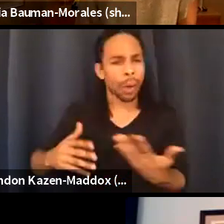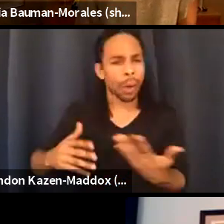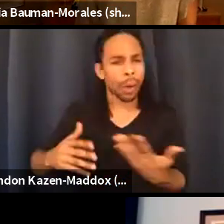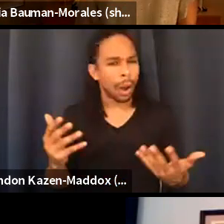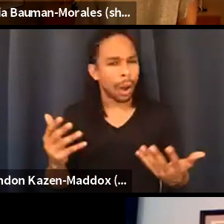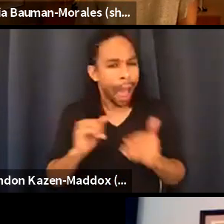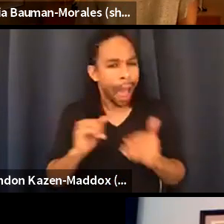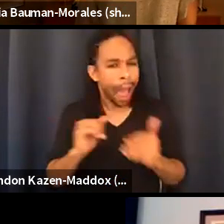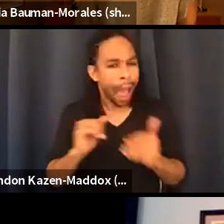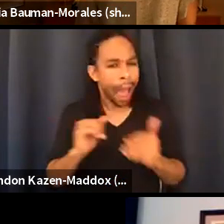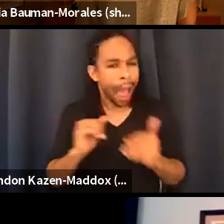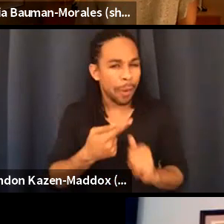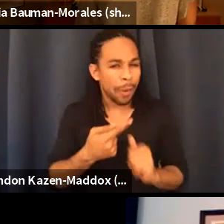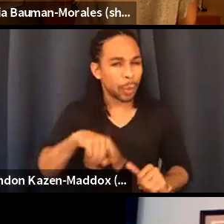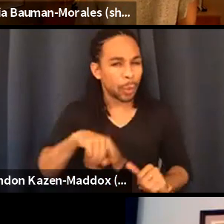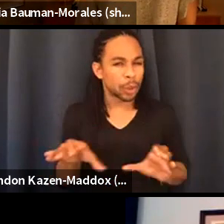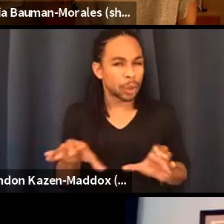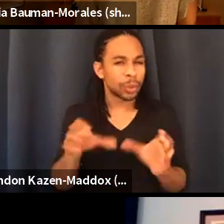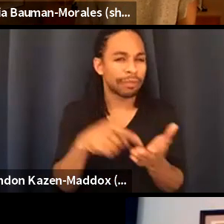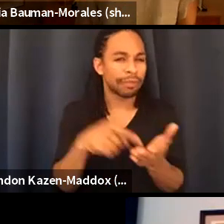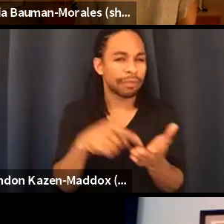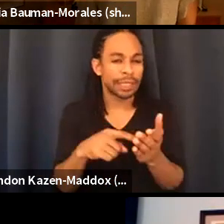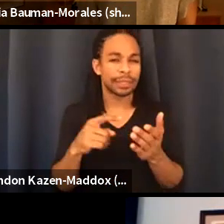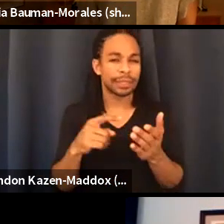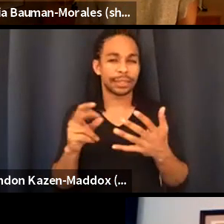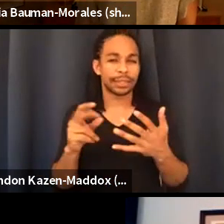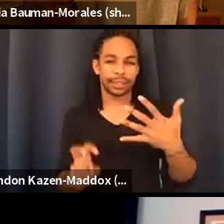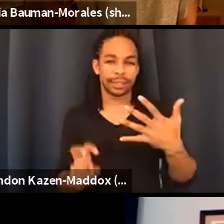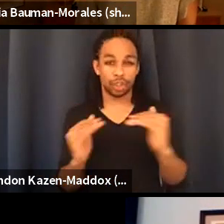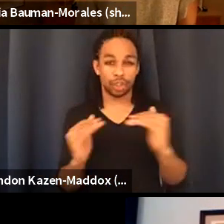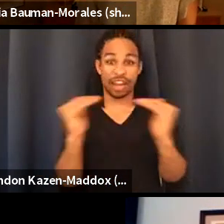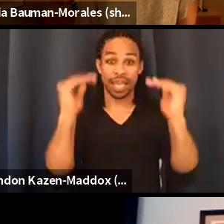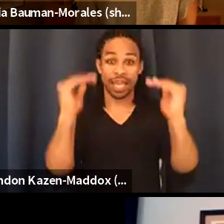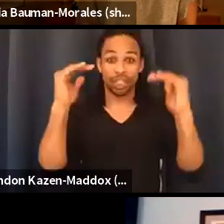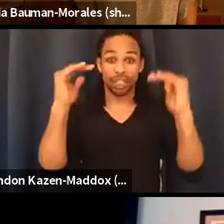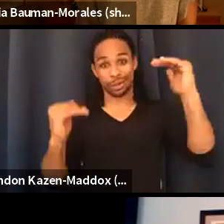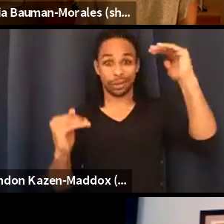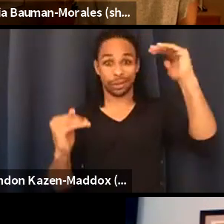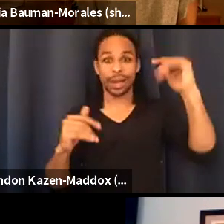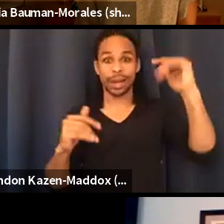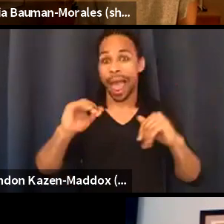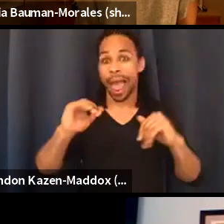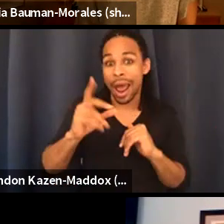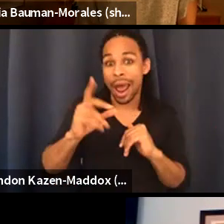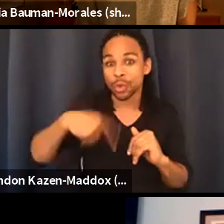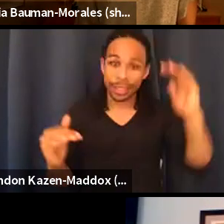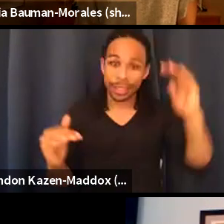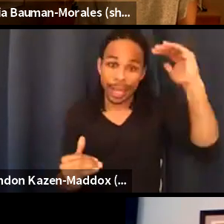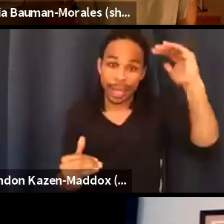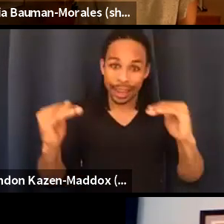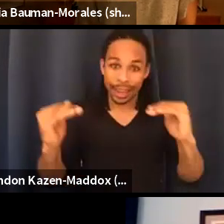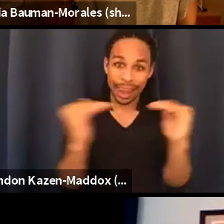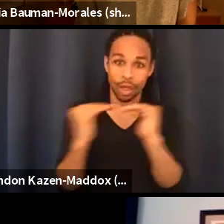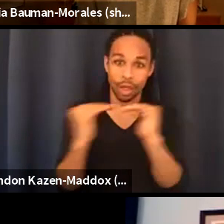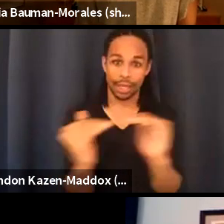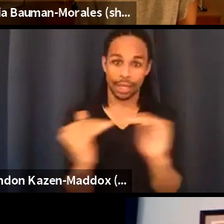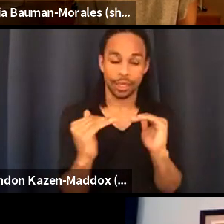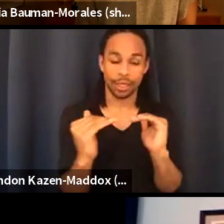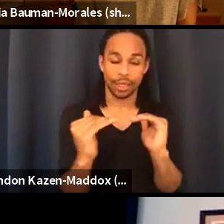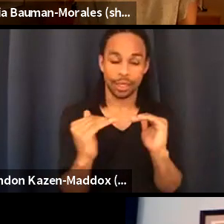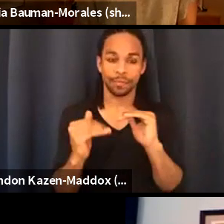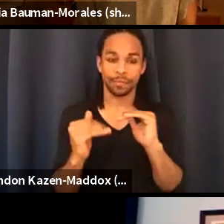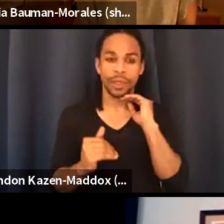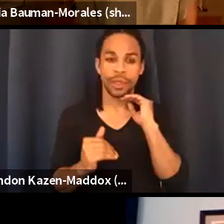in the example of your question, you know, then I think if I'm going to personally think about a decolonization writer or a climate